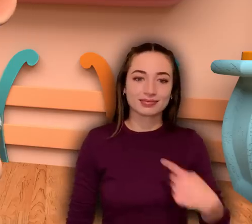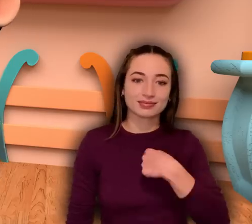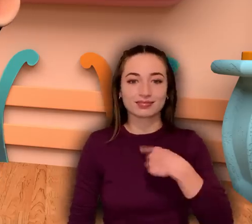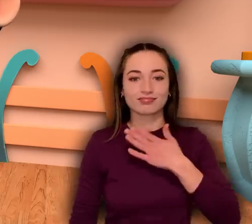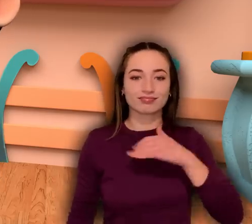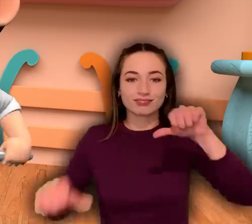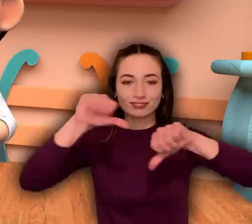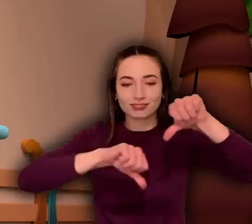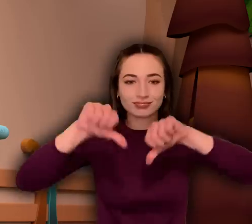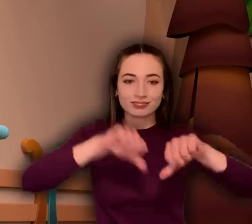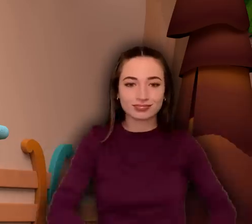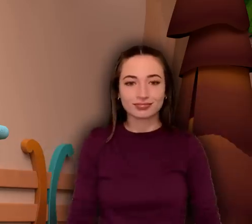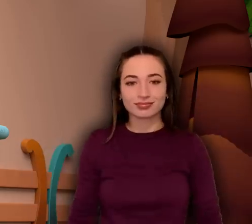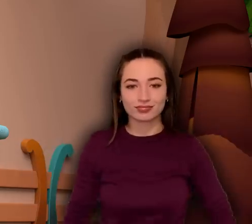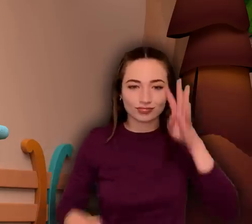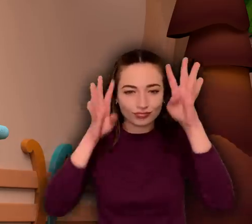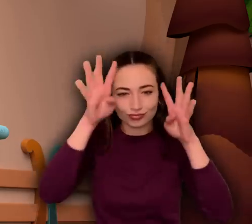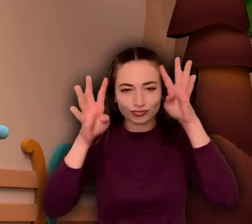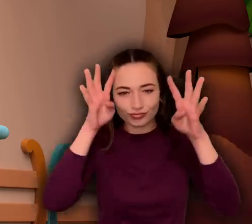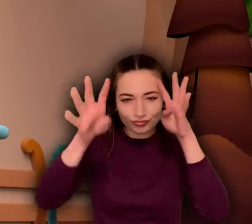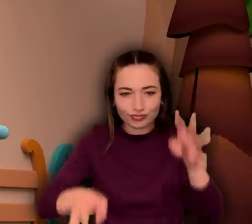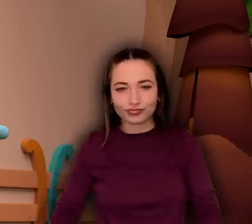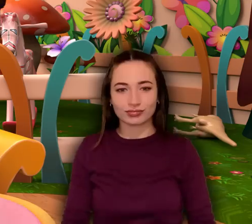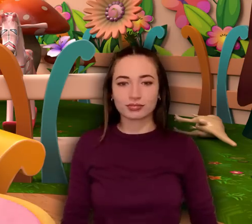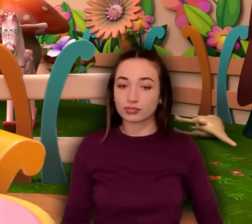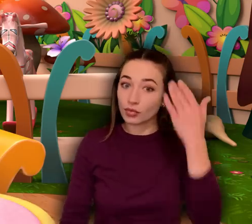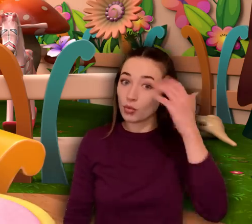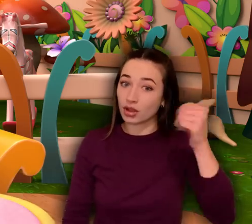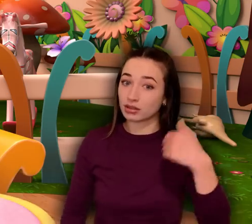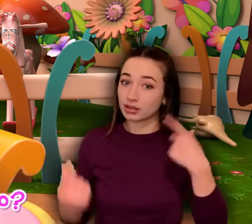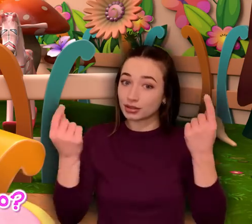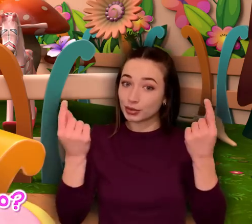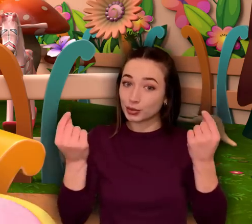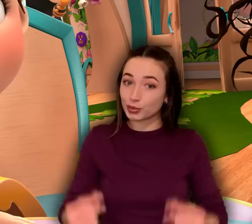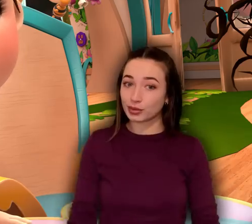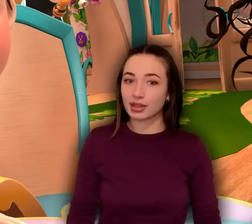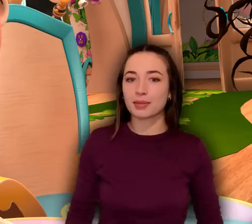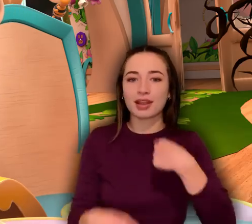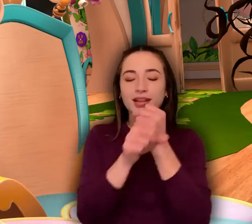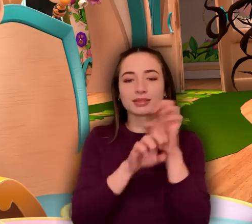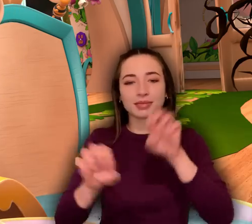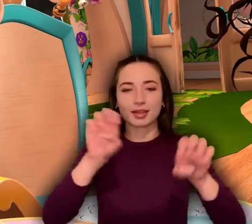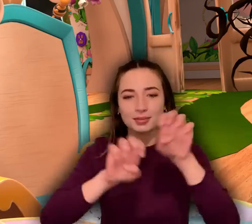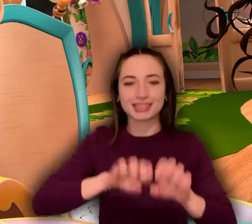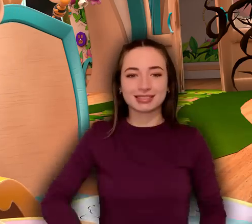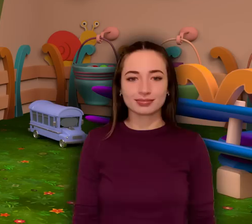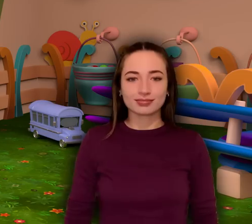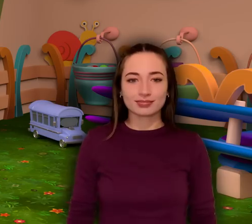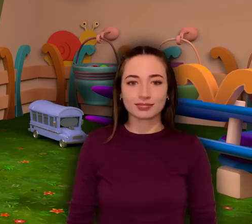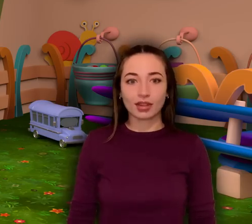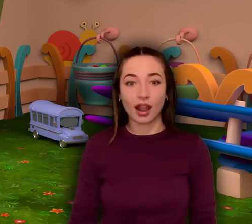I have my own lab I can create new things and do you know what else I do I make